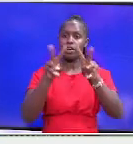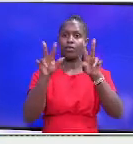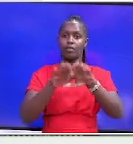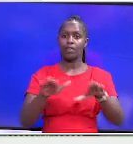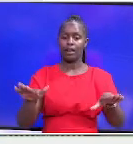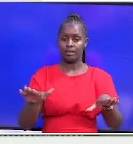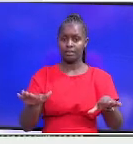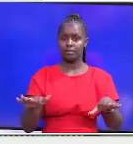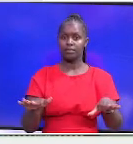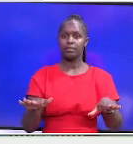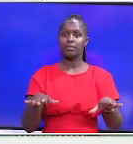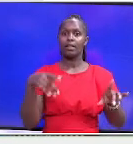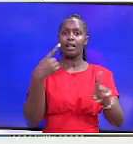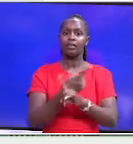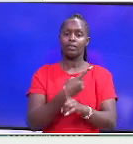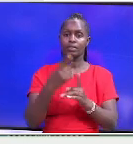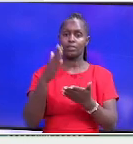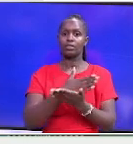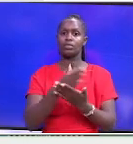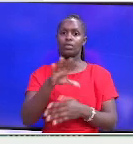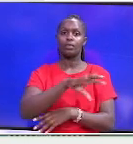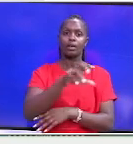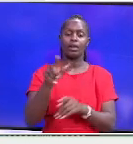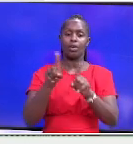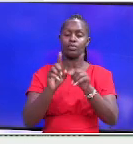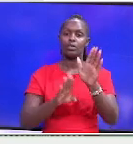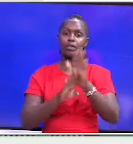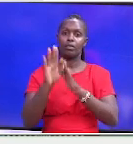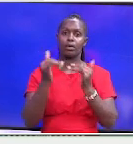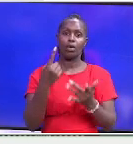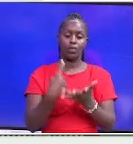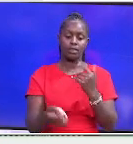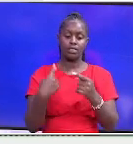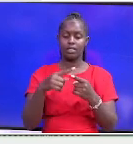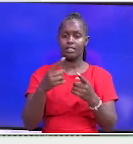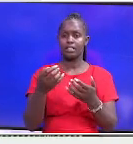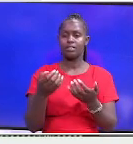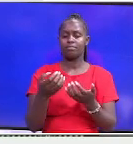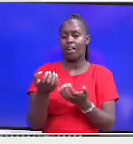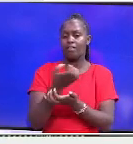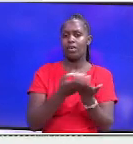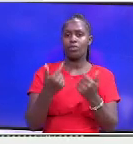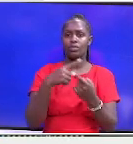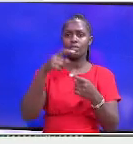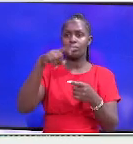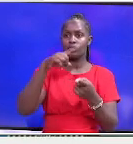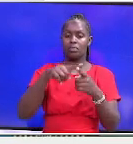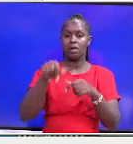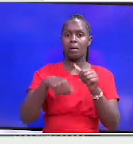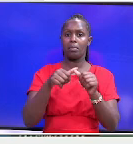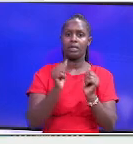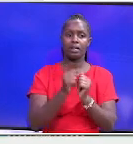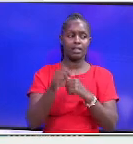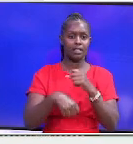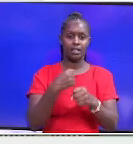in various sections of the county and develop now what is called a variation role, which is supposed to be updated every 10 years. That is supposed to